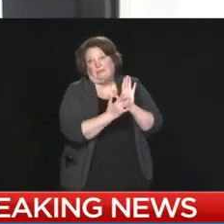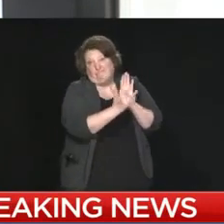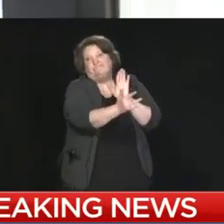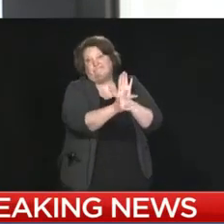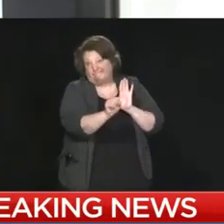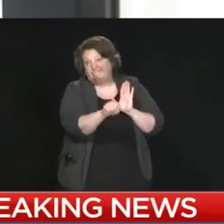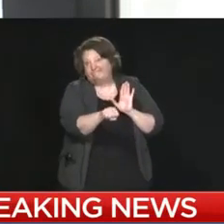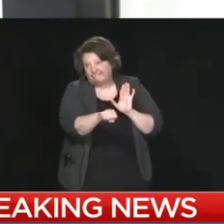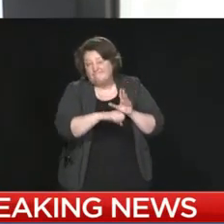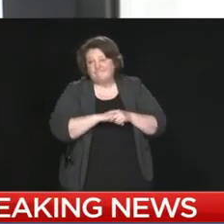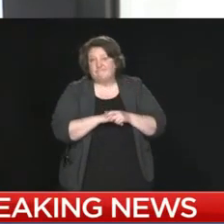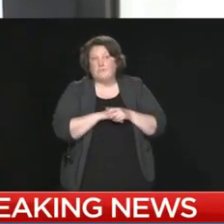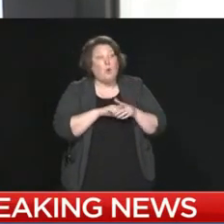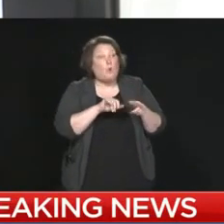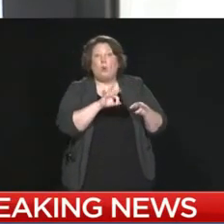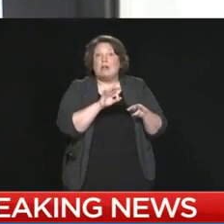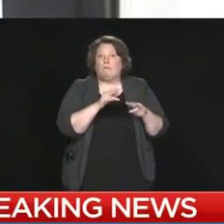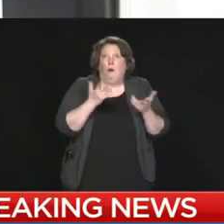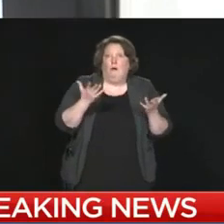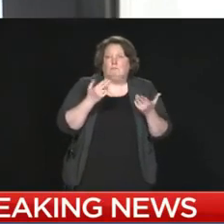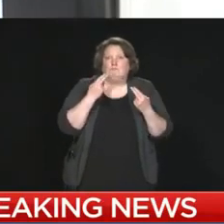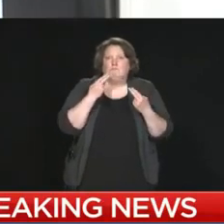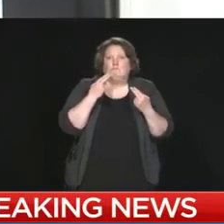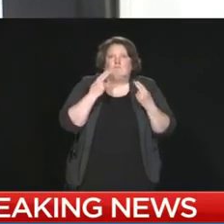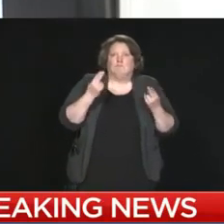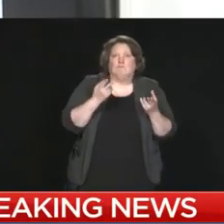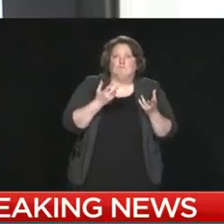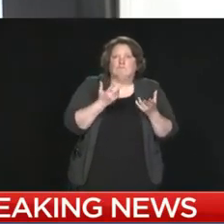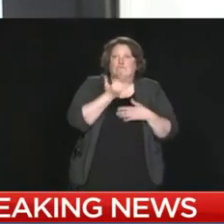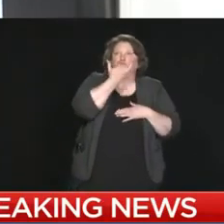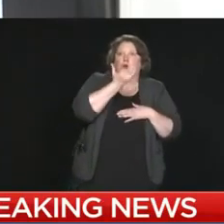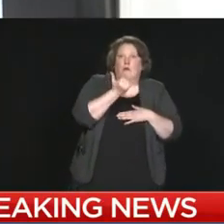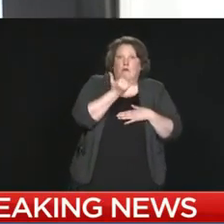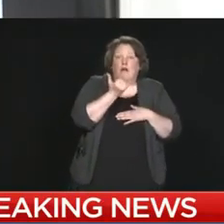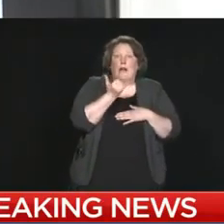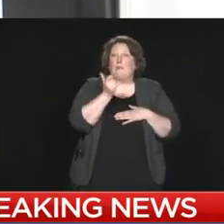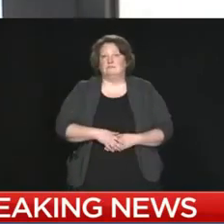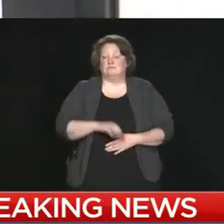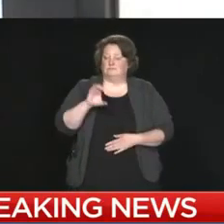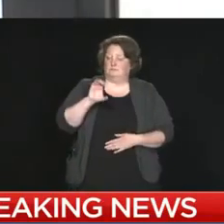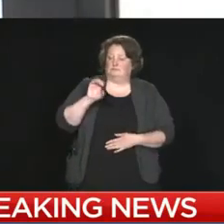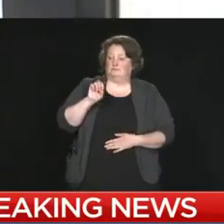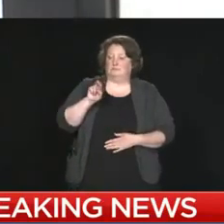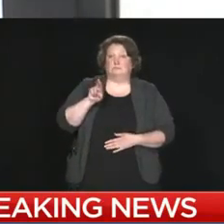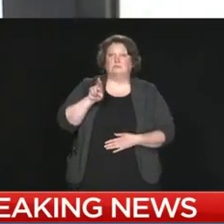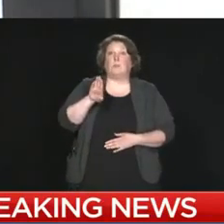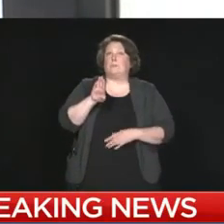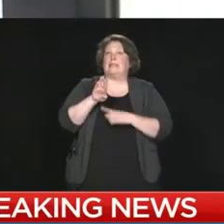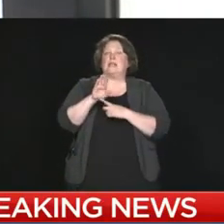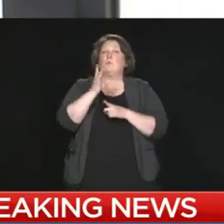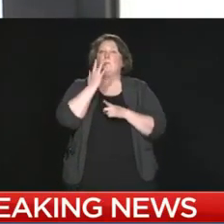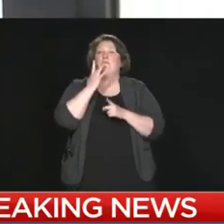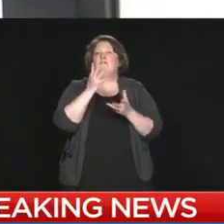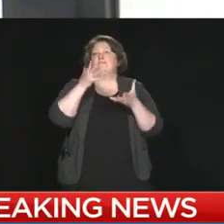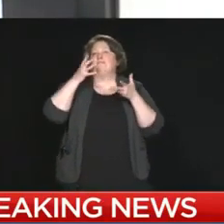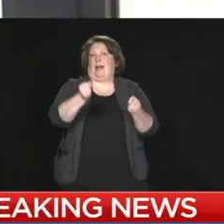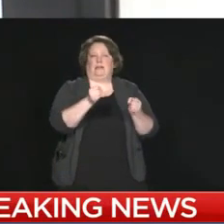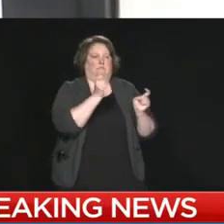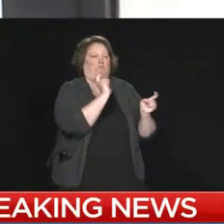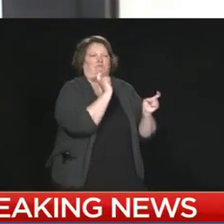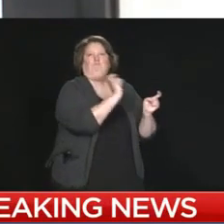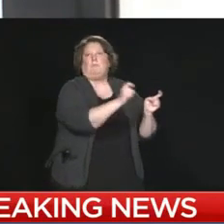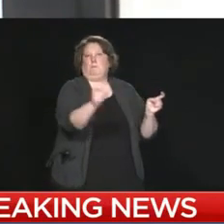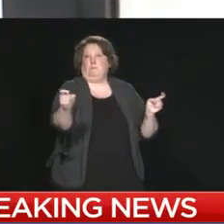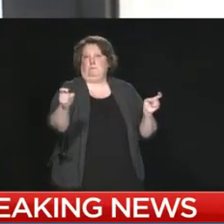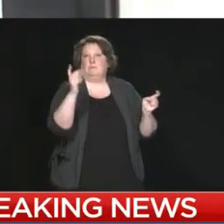So if some people made a mistake, if they received both the CERB and the wage, would maximize the speed with which it would